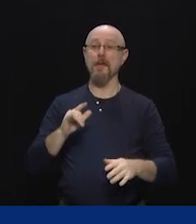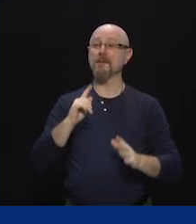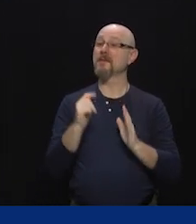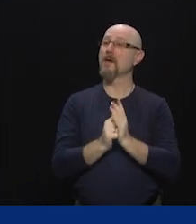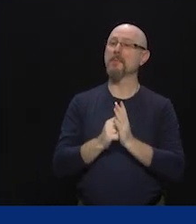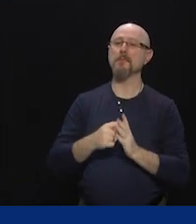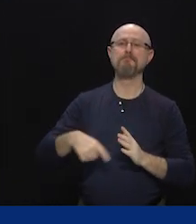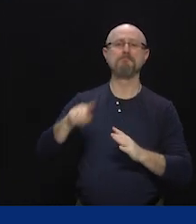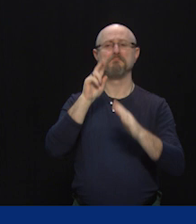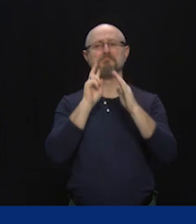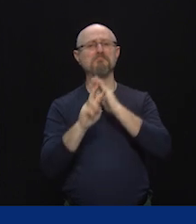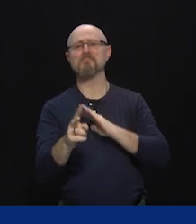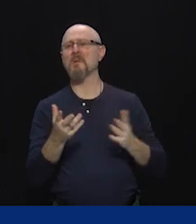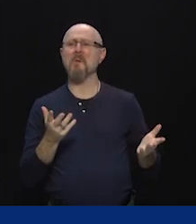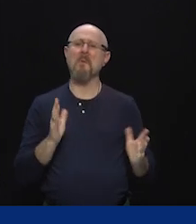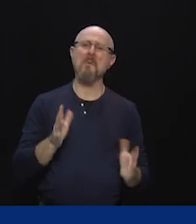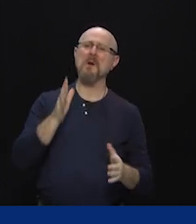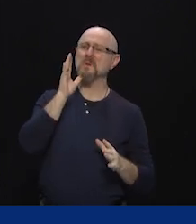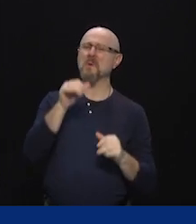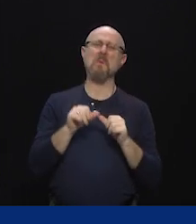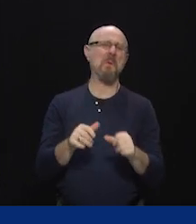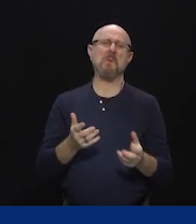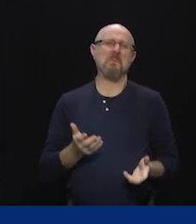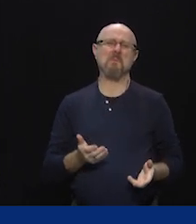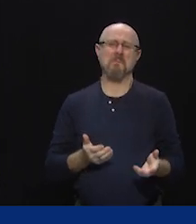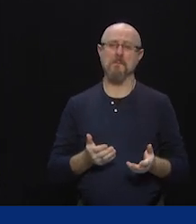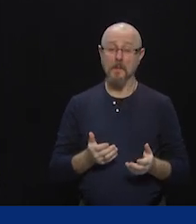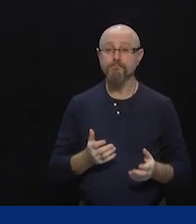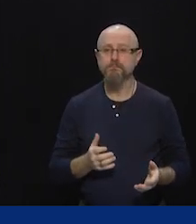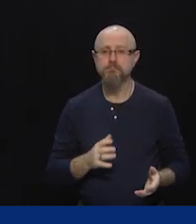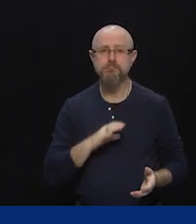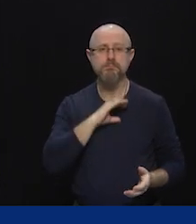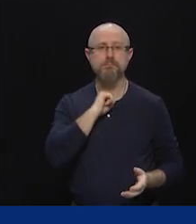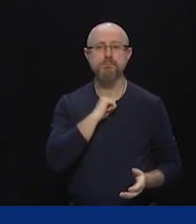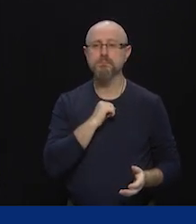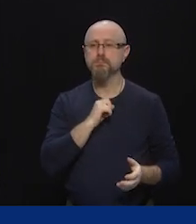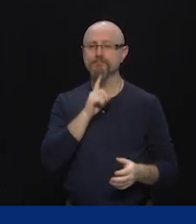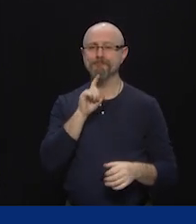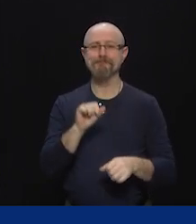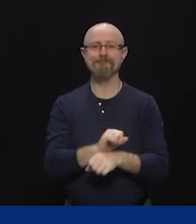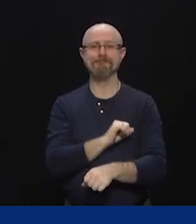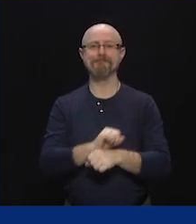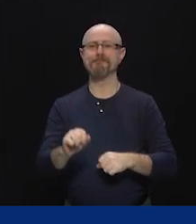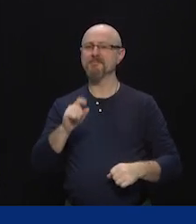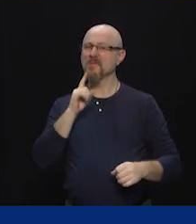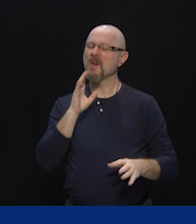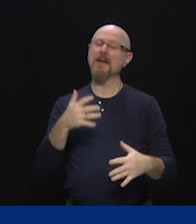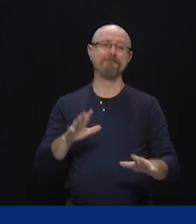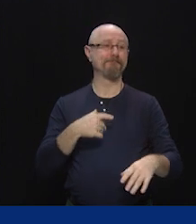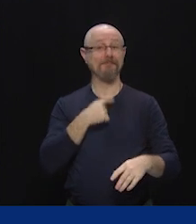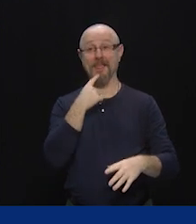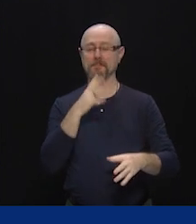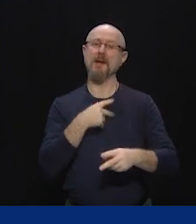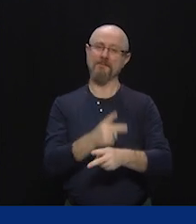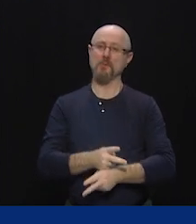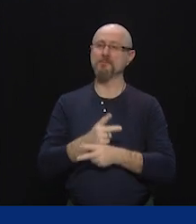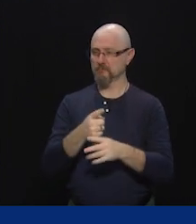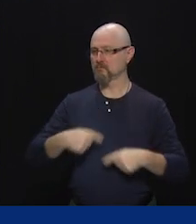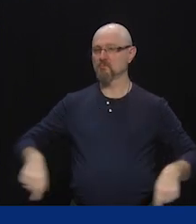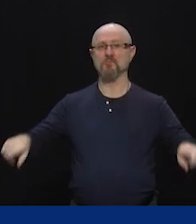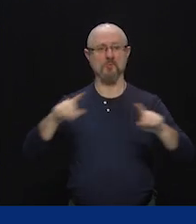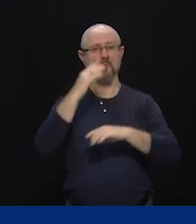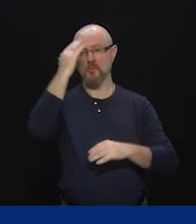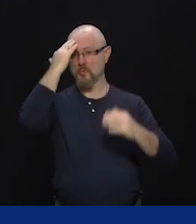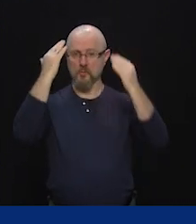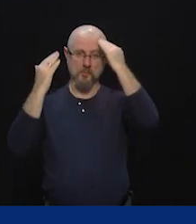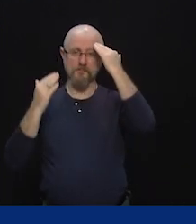we would be experiencing this 1 year later, and we're going to continue to be vigilant. I want all New Yorkers to know that we have a